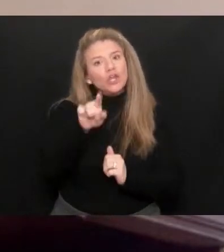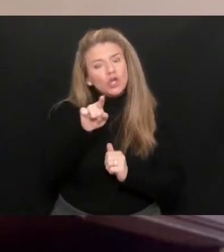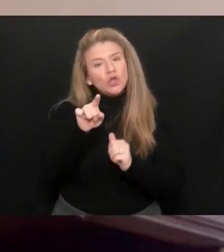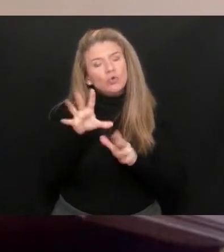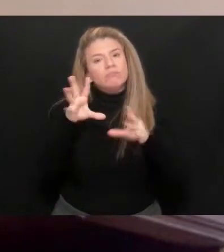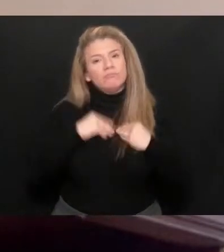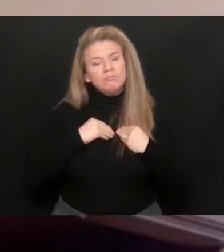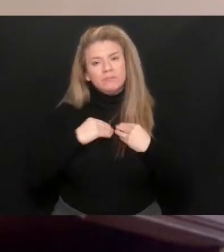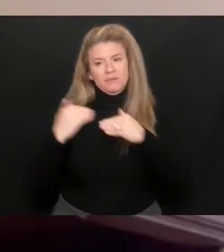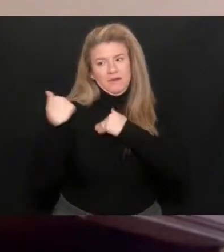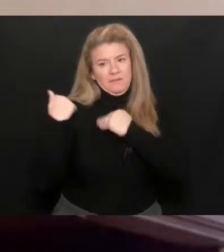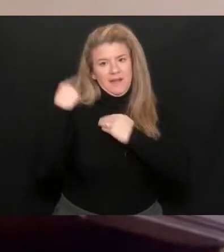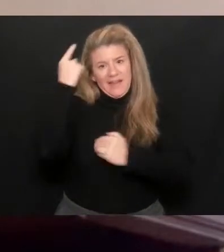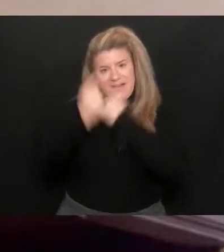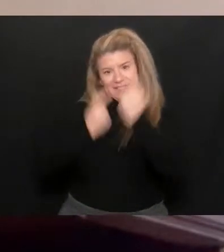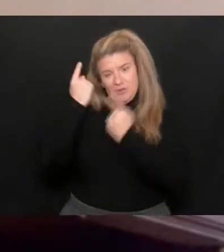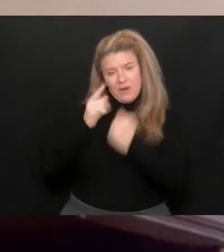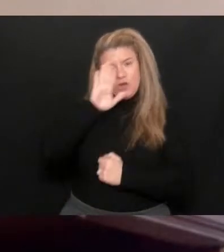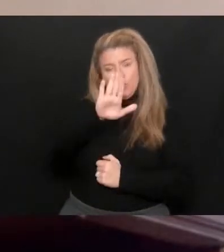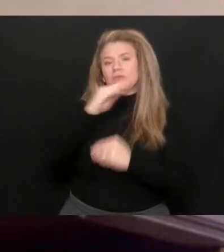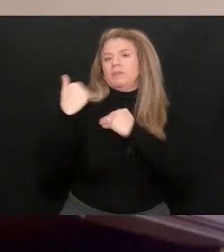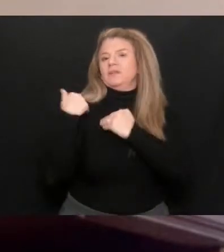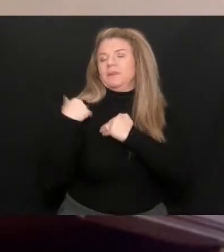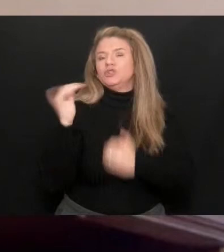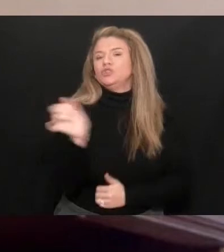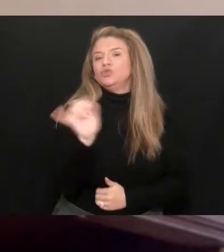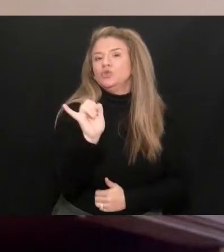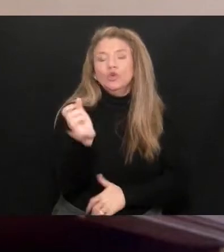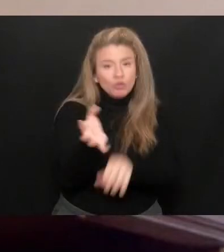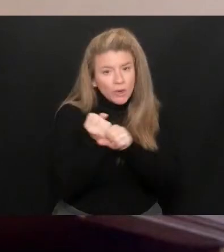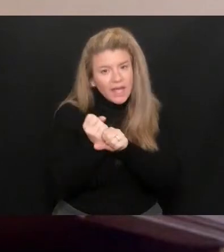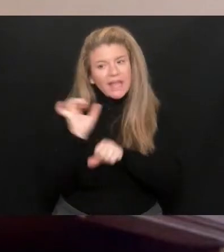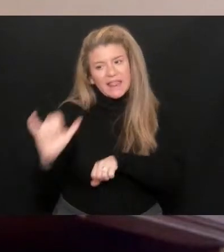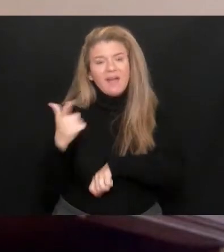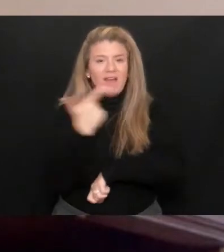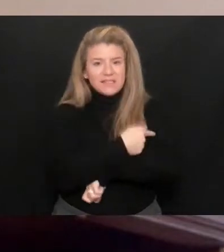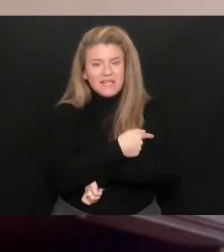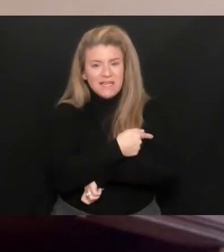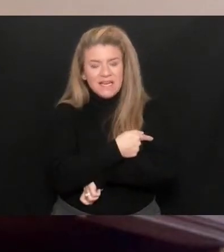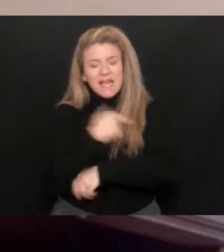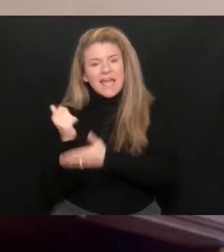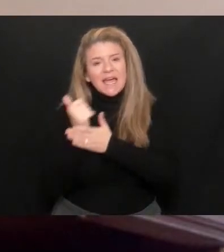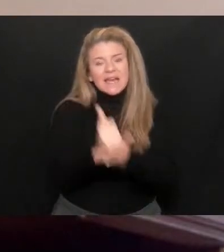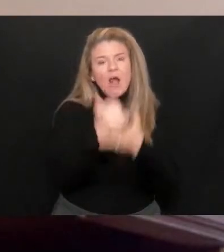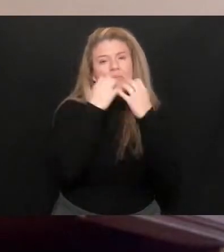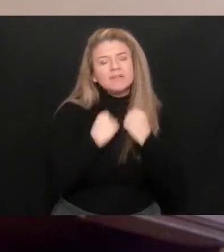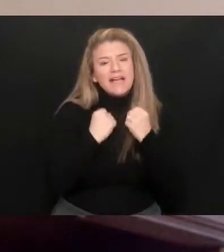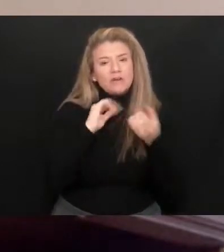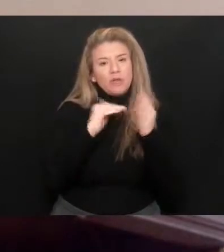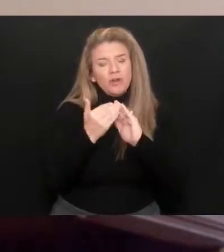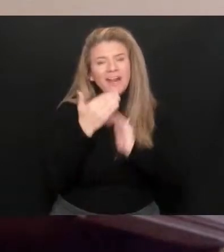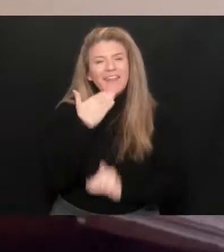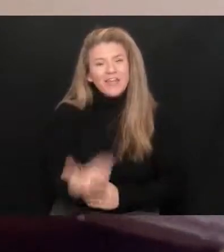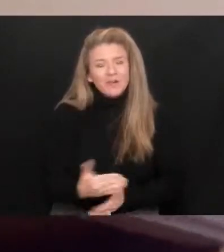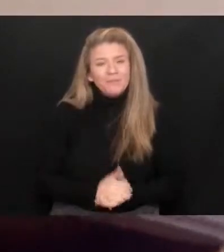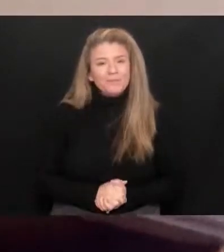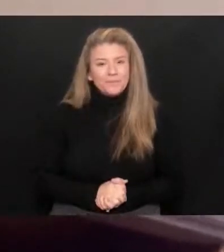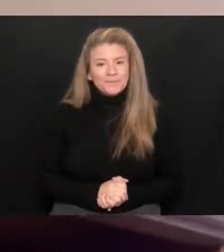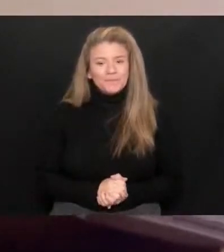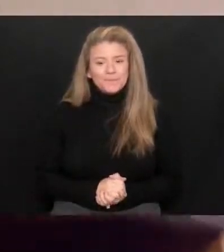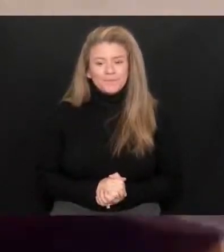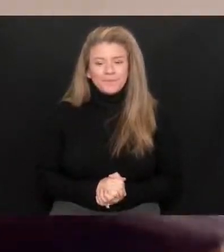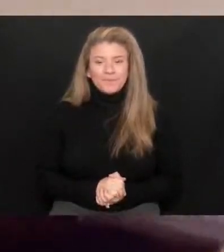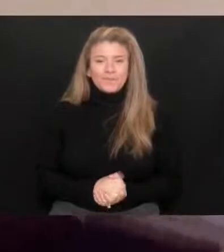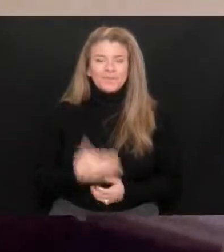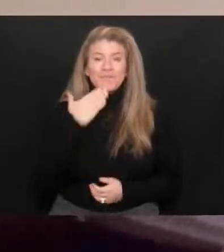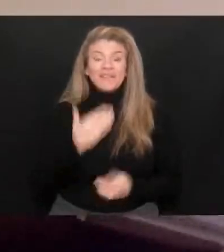on consideration of your responsibility to get a vaccine and help protect our community. Thank you. Thank